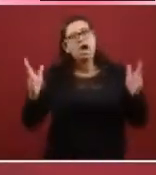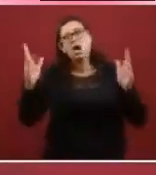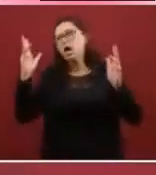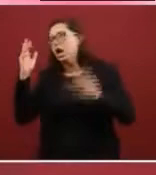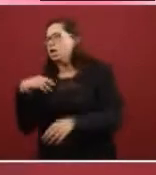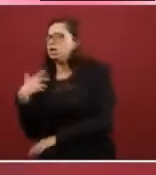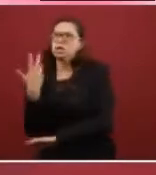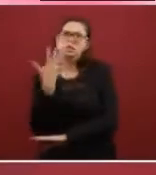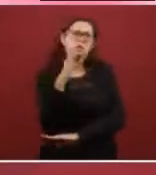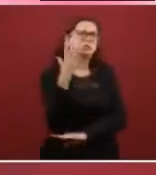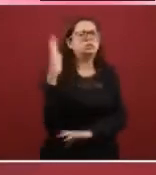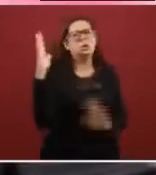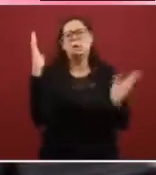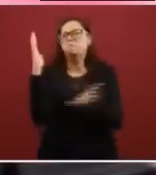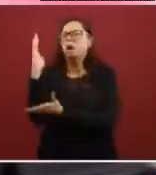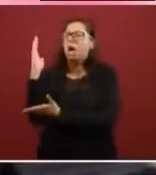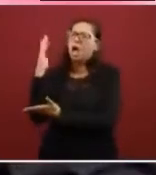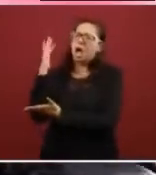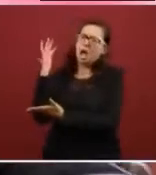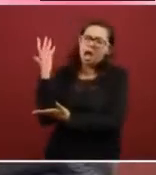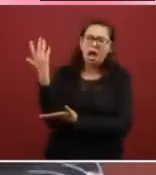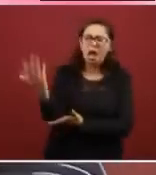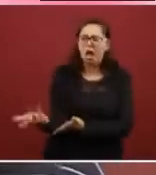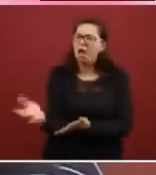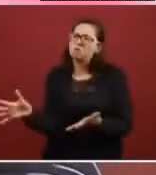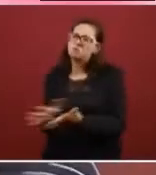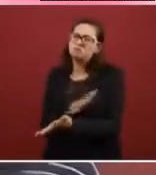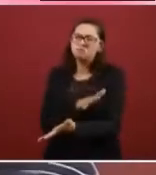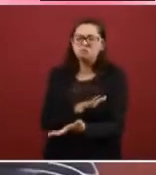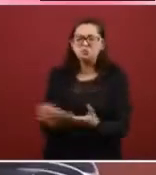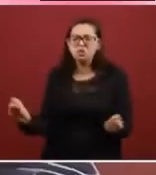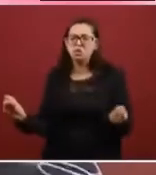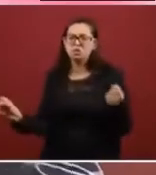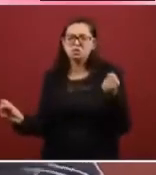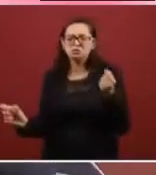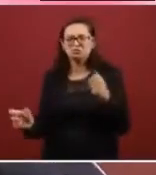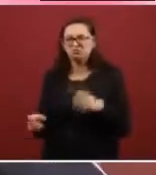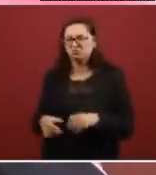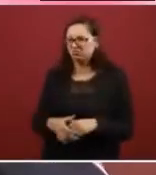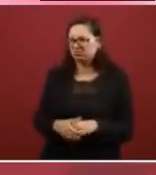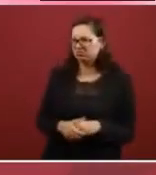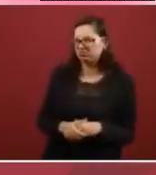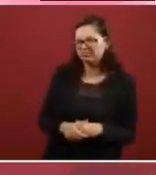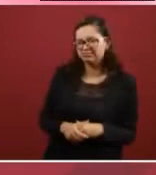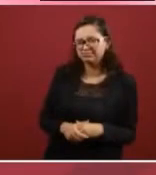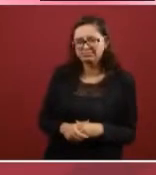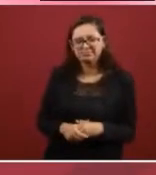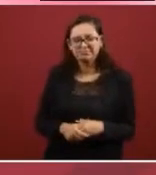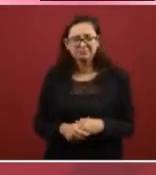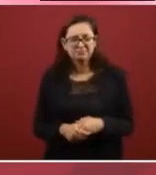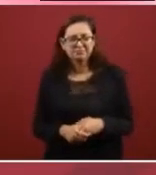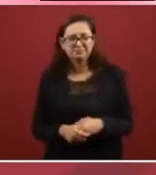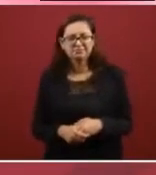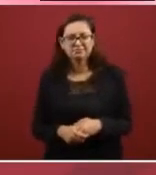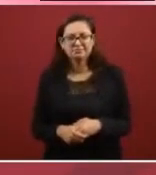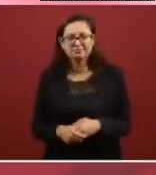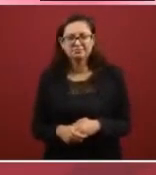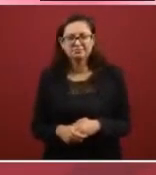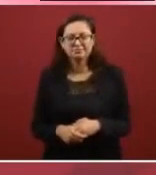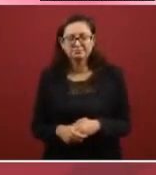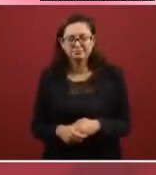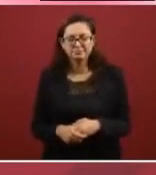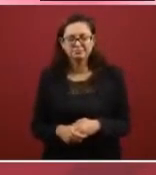we're going to knock down the jungle trees. Han llegado a plantearme, and they've even told